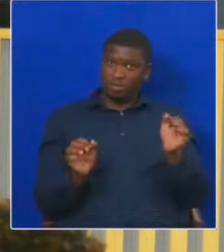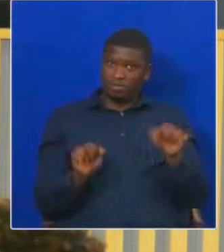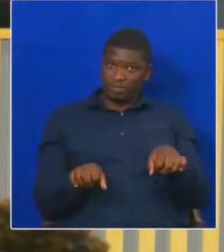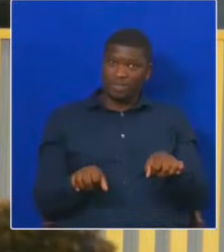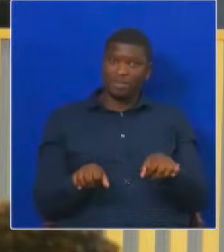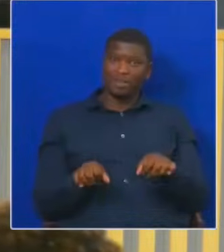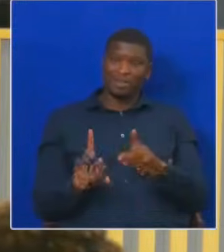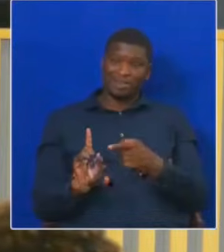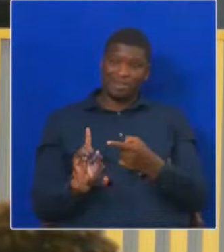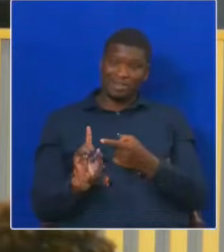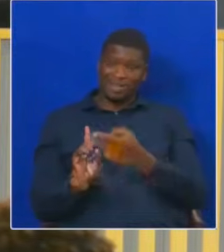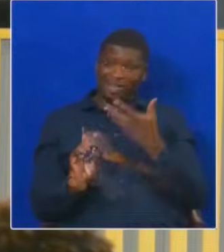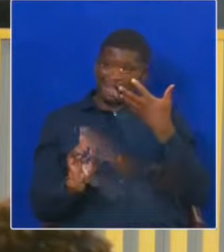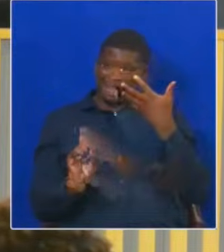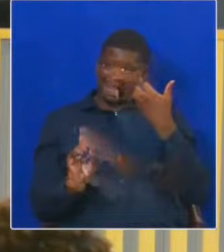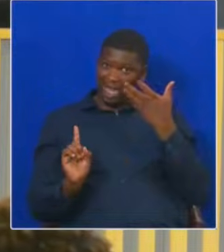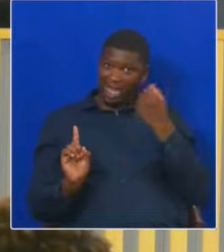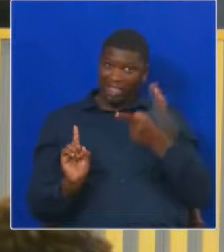Matlala had